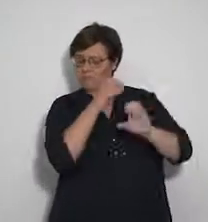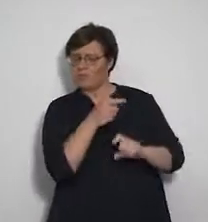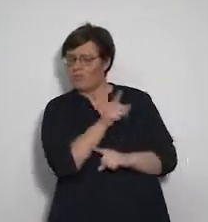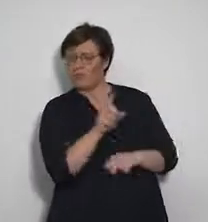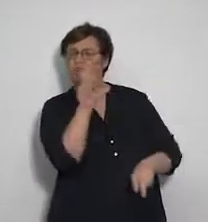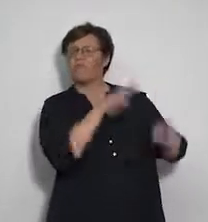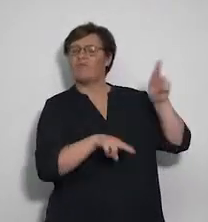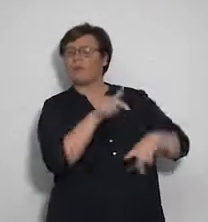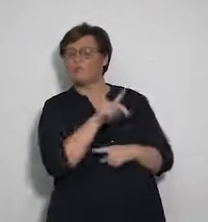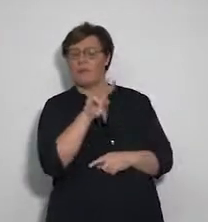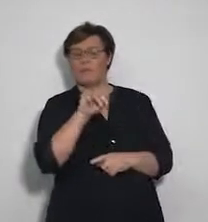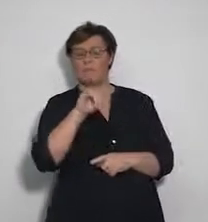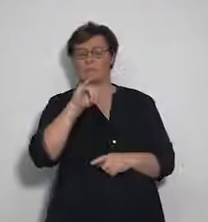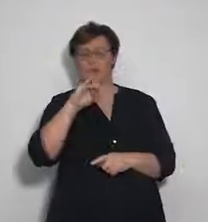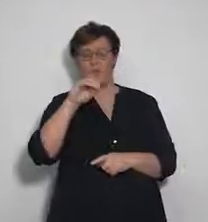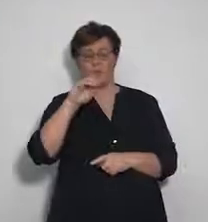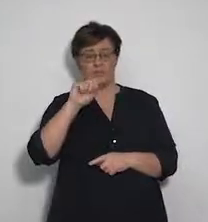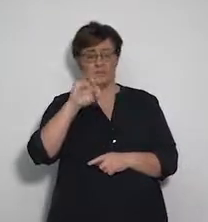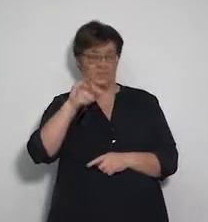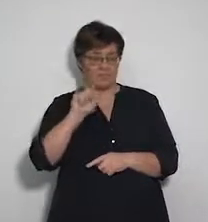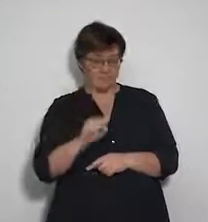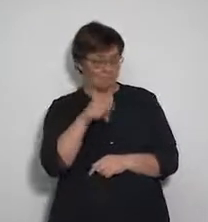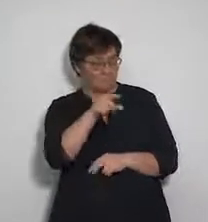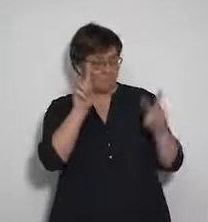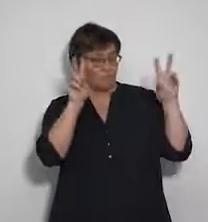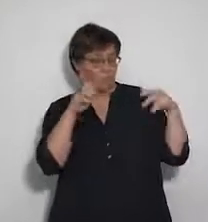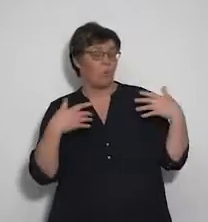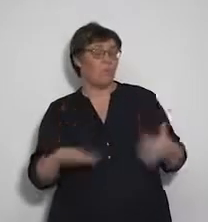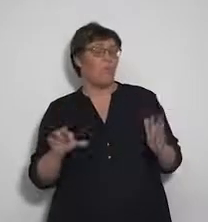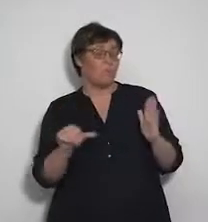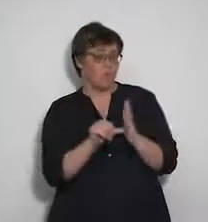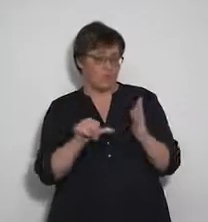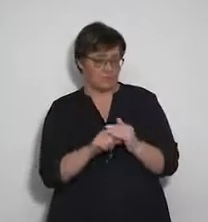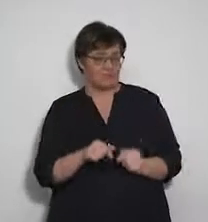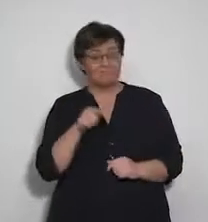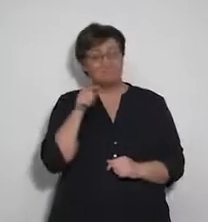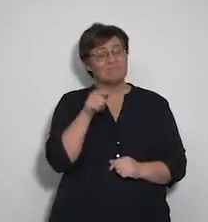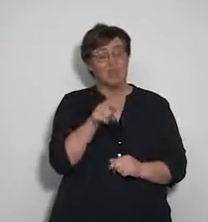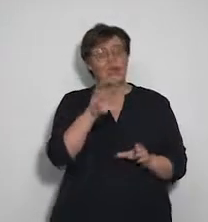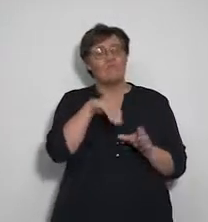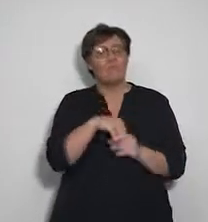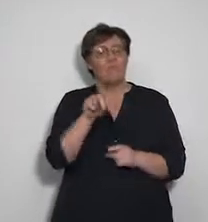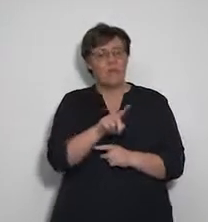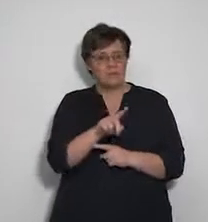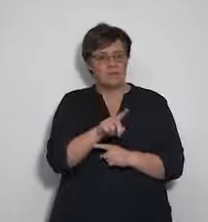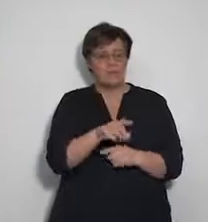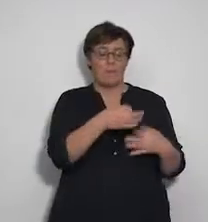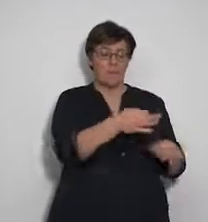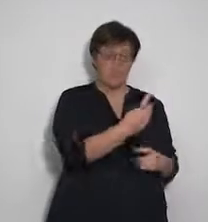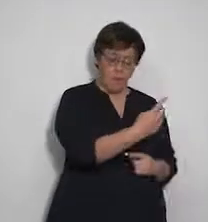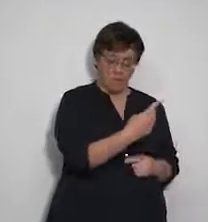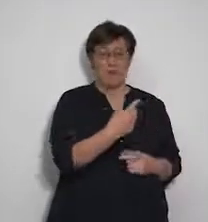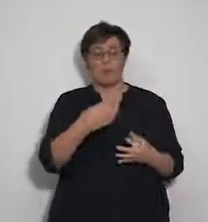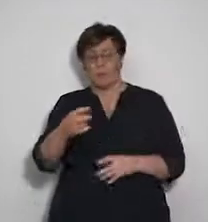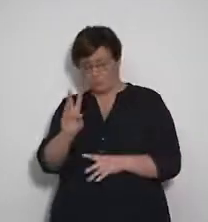we're going to focus on revising meiosis, a very important topic. It's important that you remember that meiosis is in both paper 1